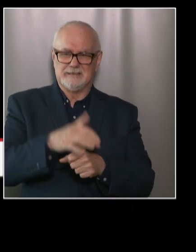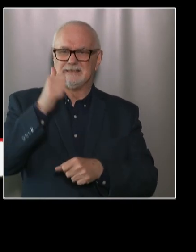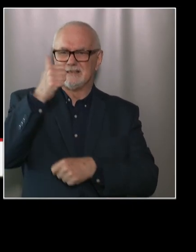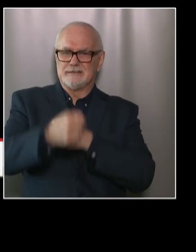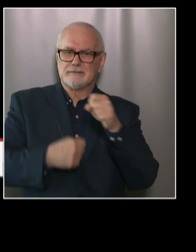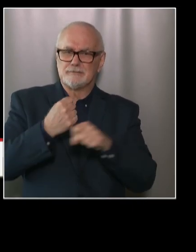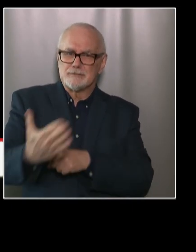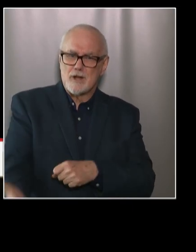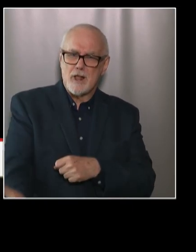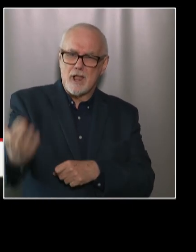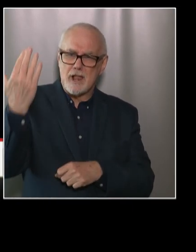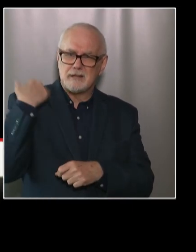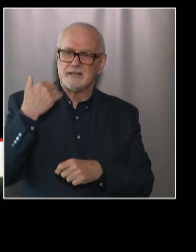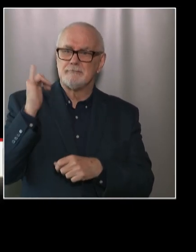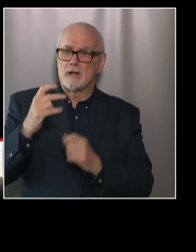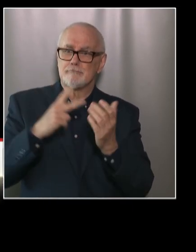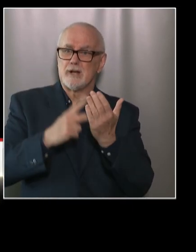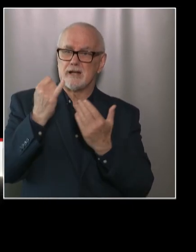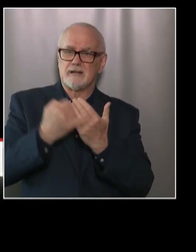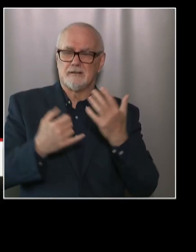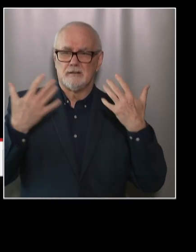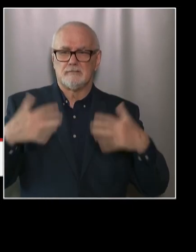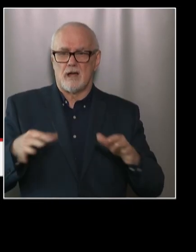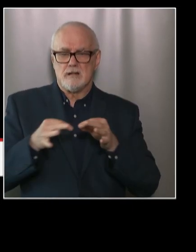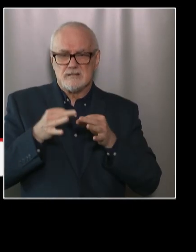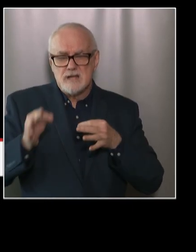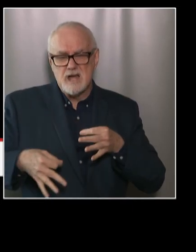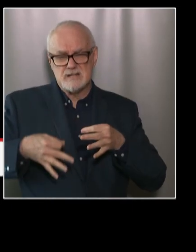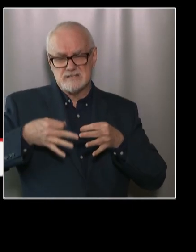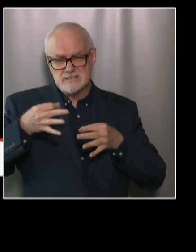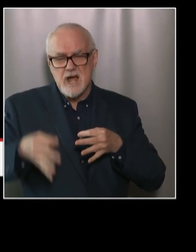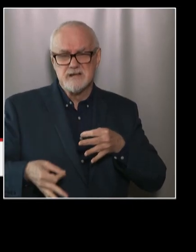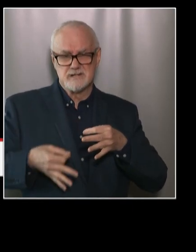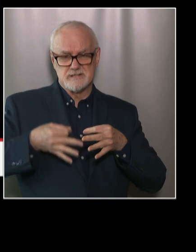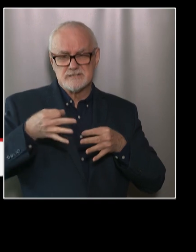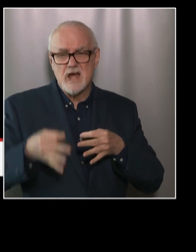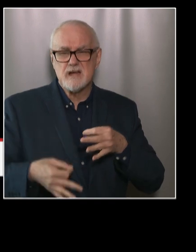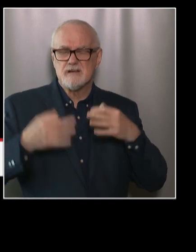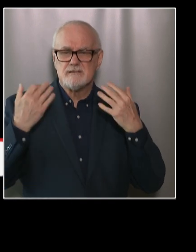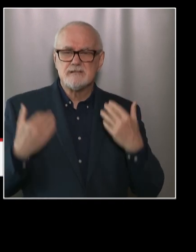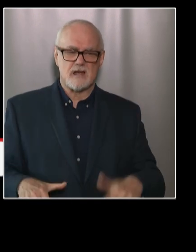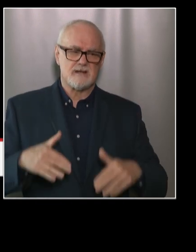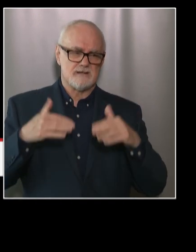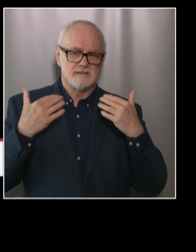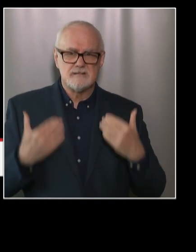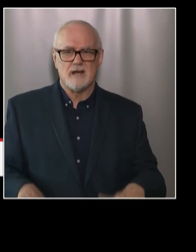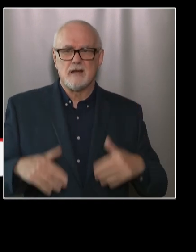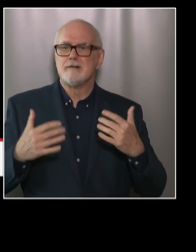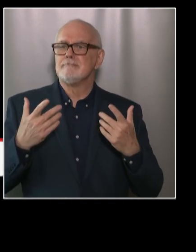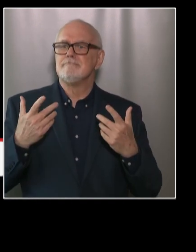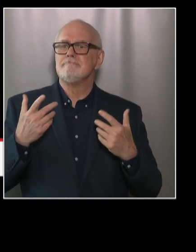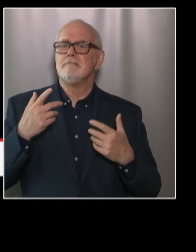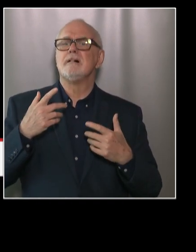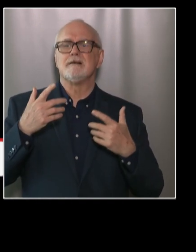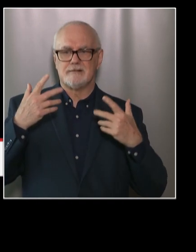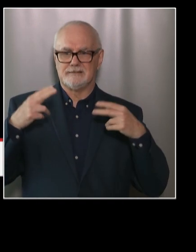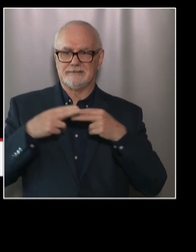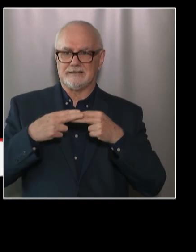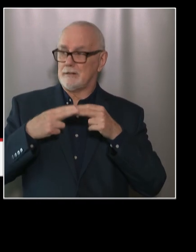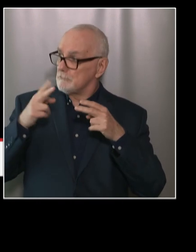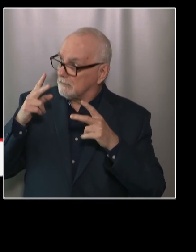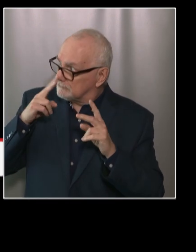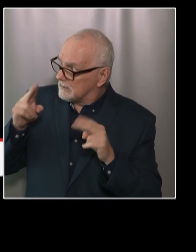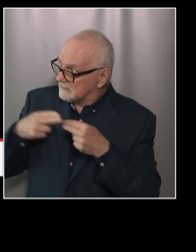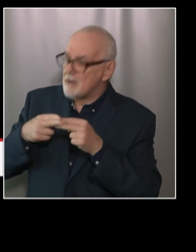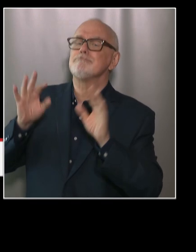into a thriving community with housing. Are they doing it? With housing,